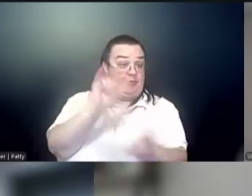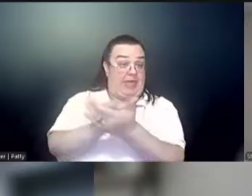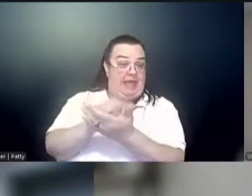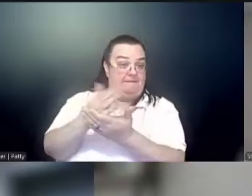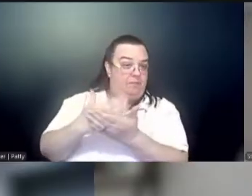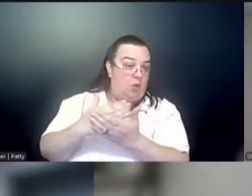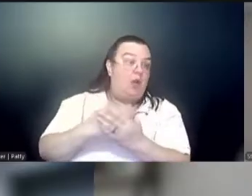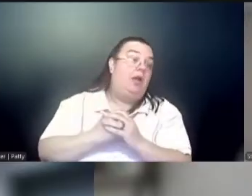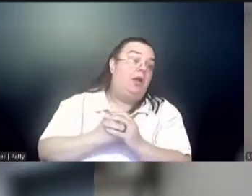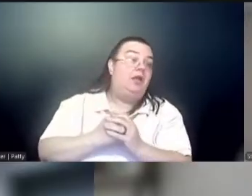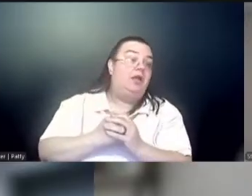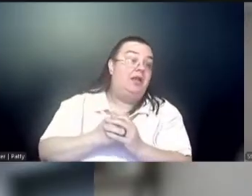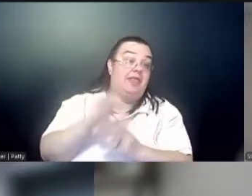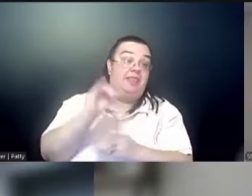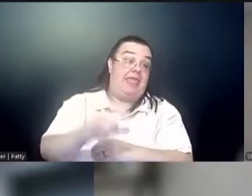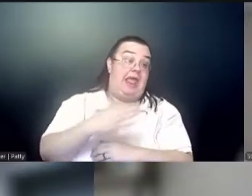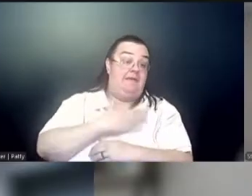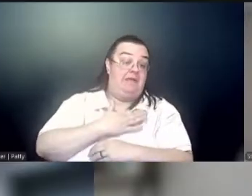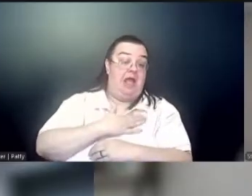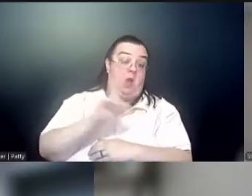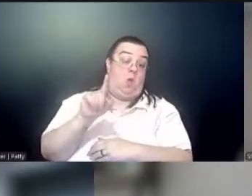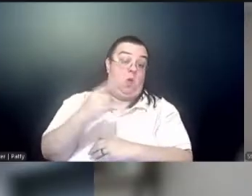Yeah, that would be my only comment.